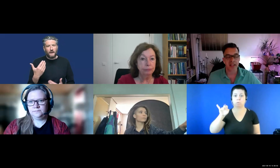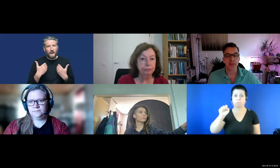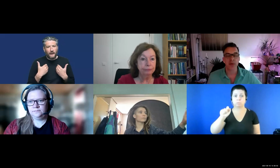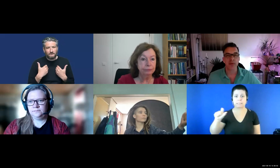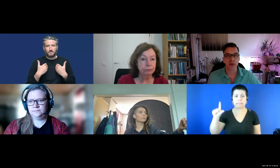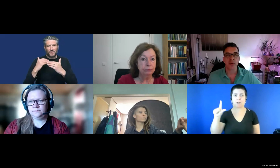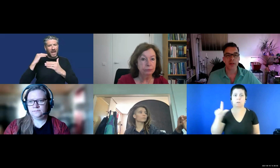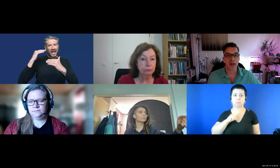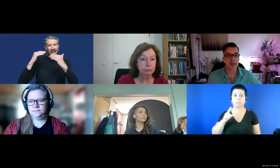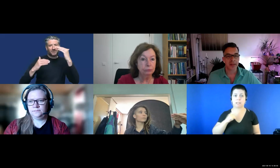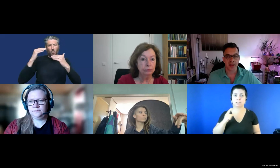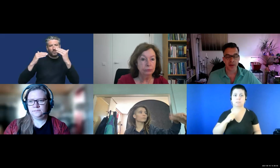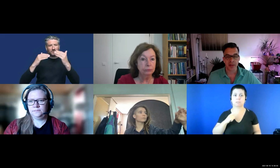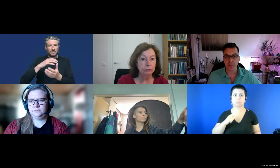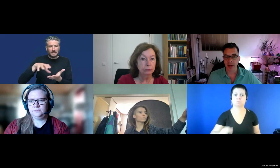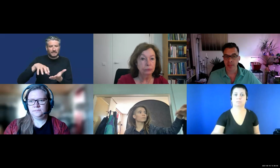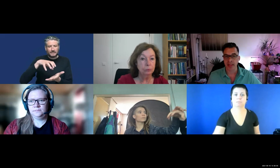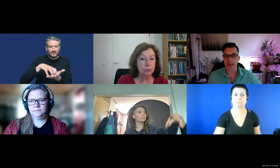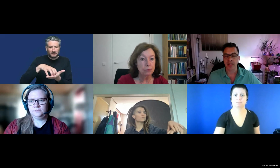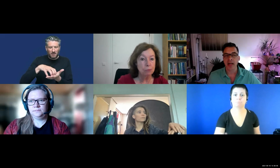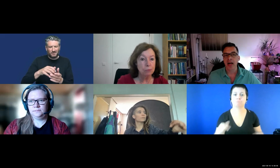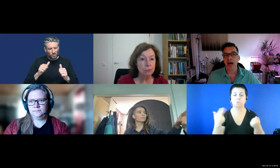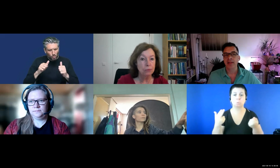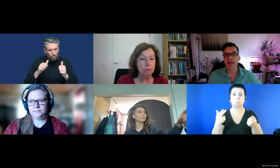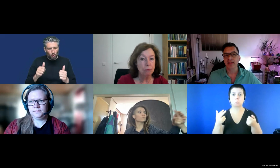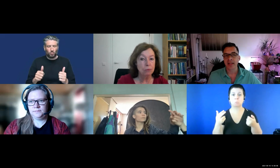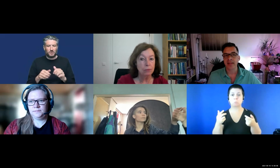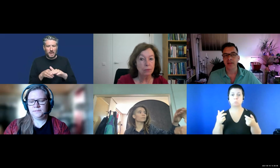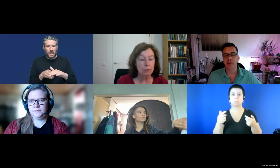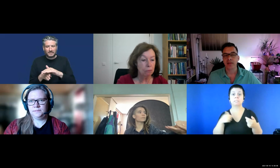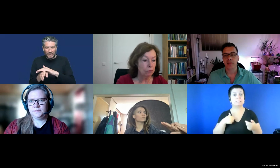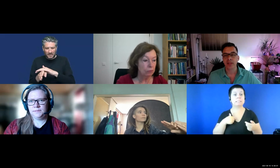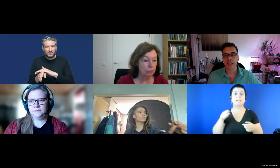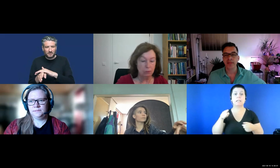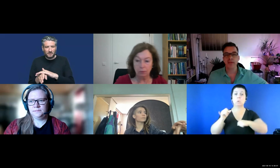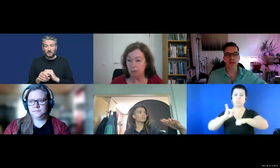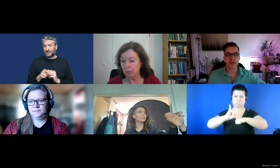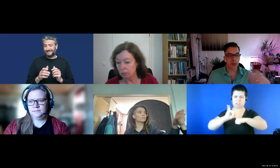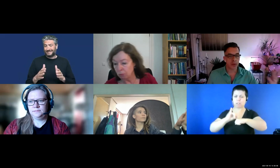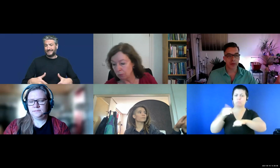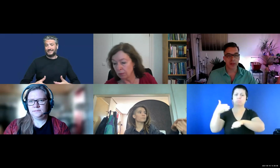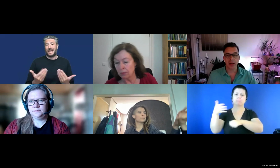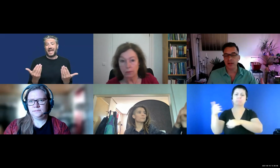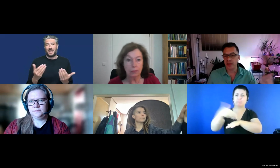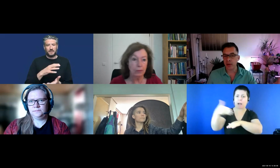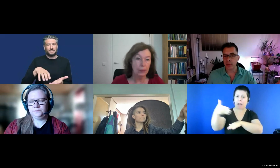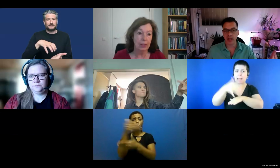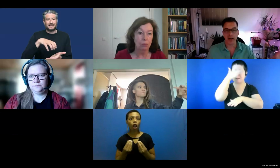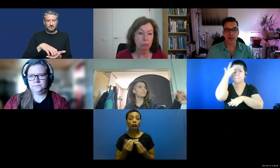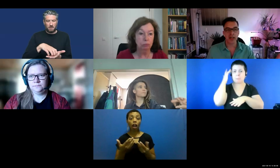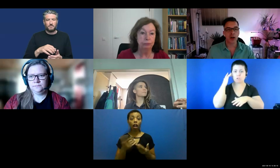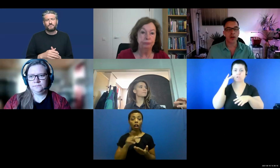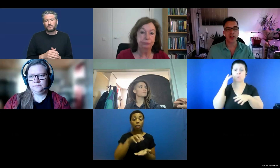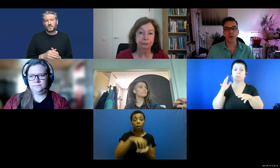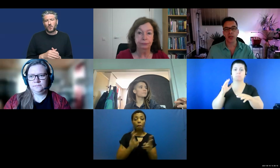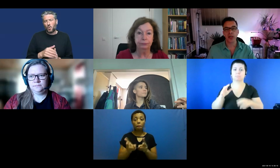be accessible for older adults with sensory impairment. And this day center receives older adults at around 9